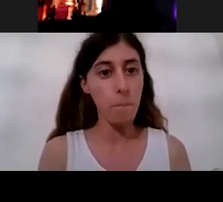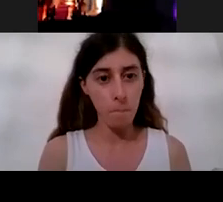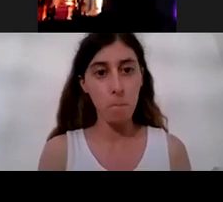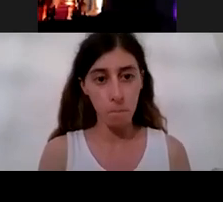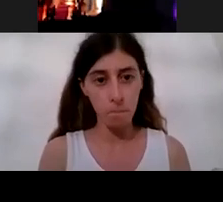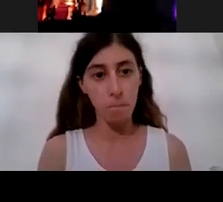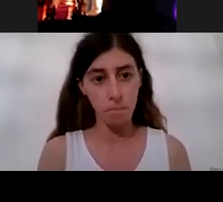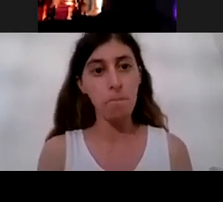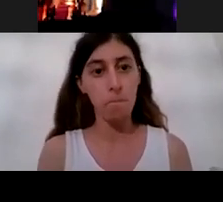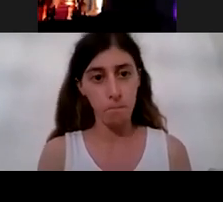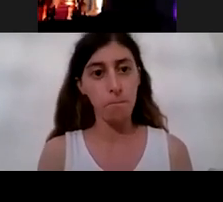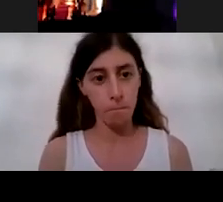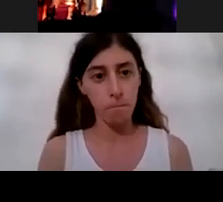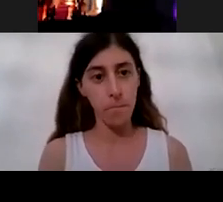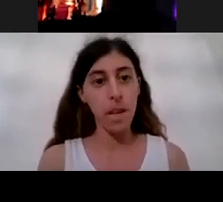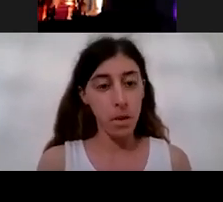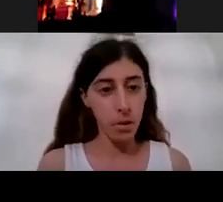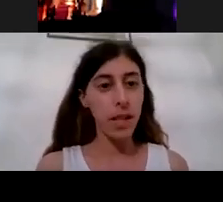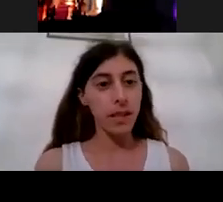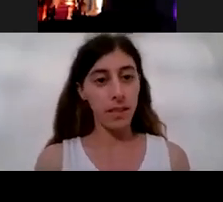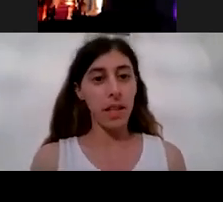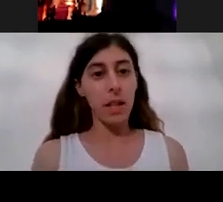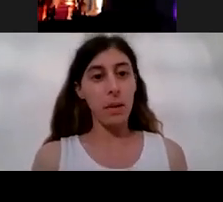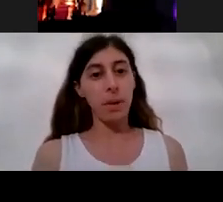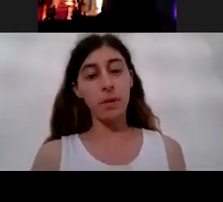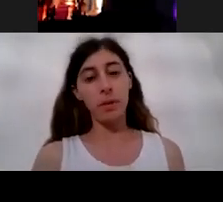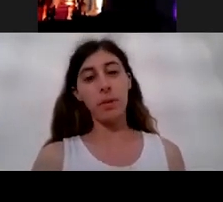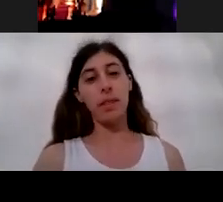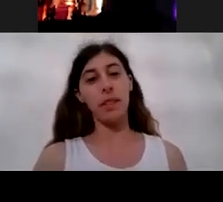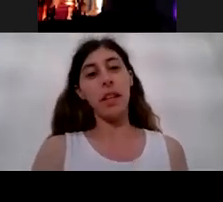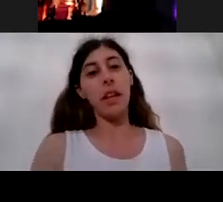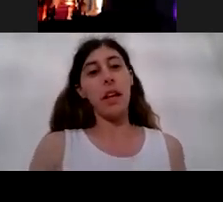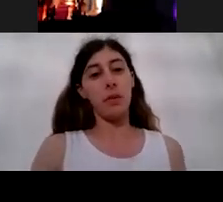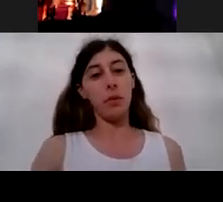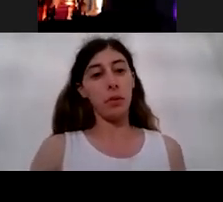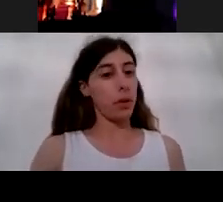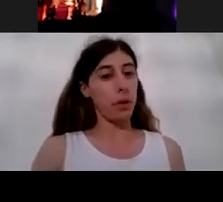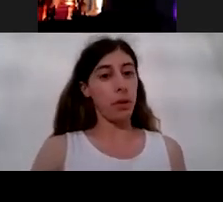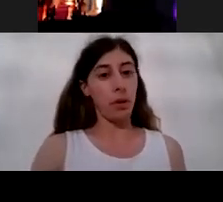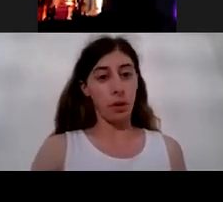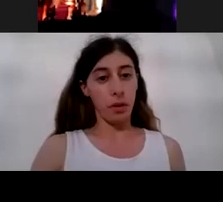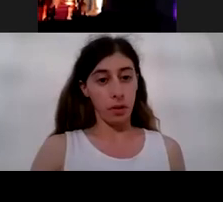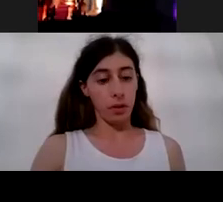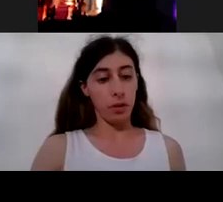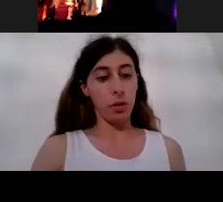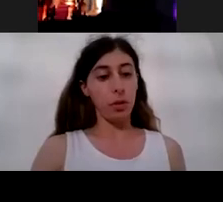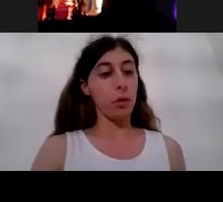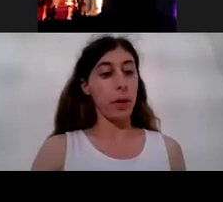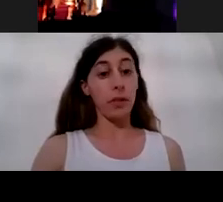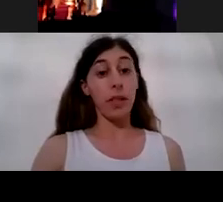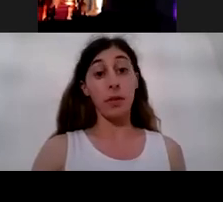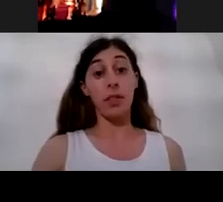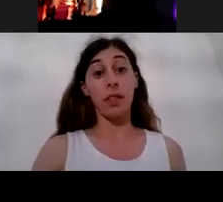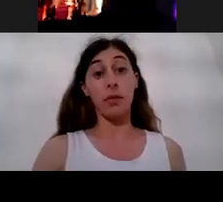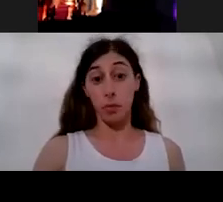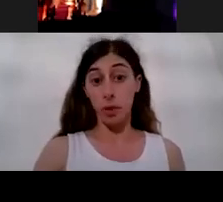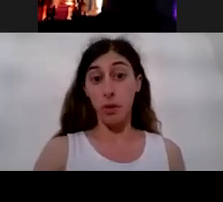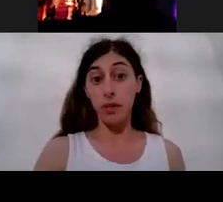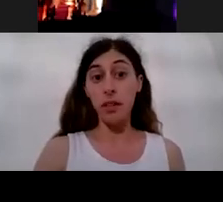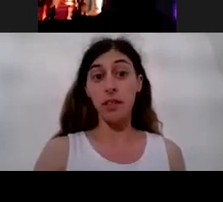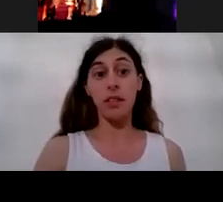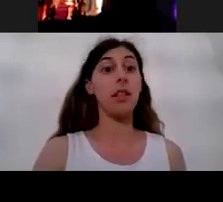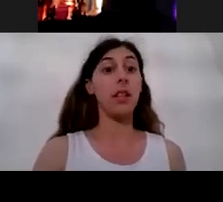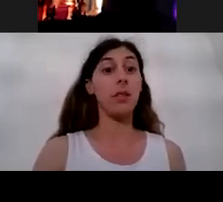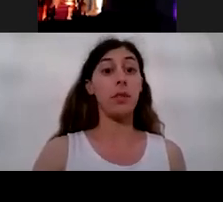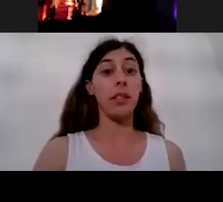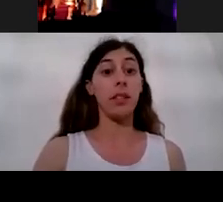I'll ask you to please space yourself when speaking. We have translation both into